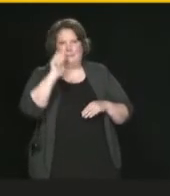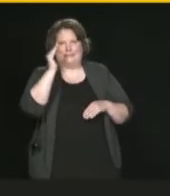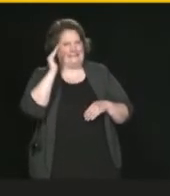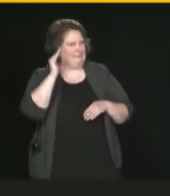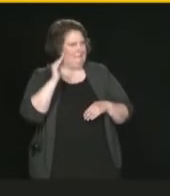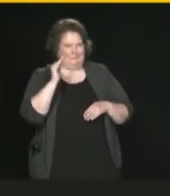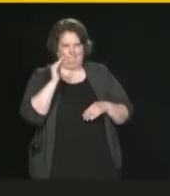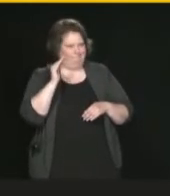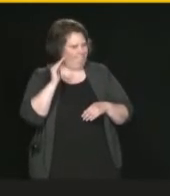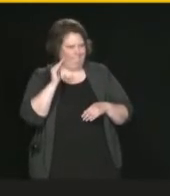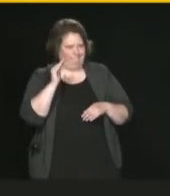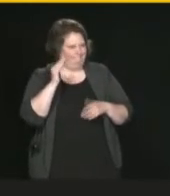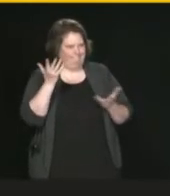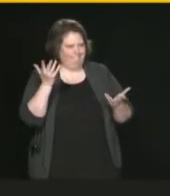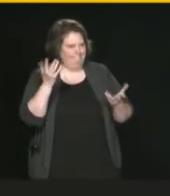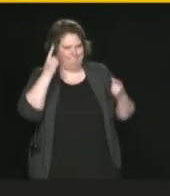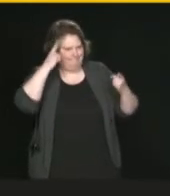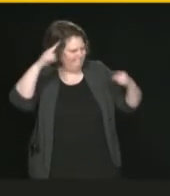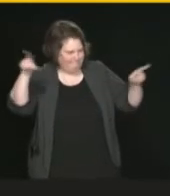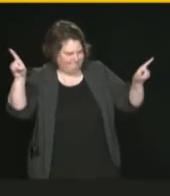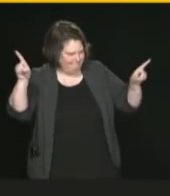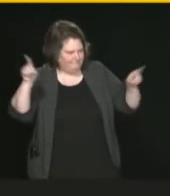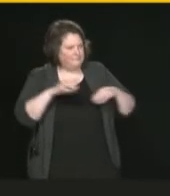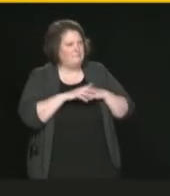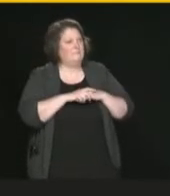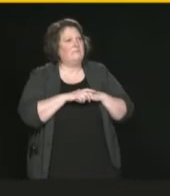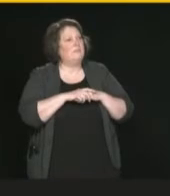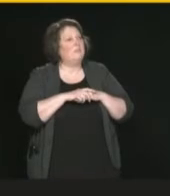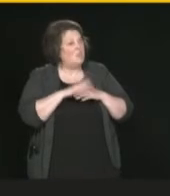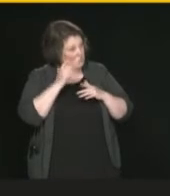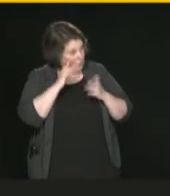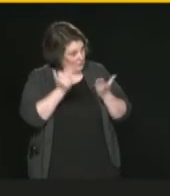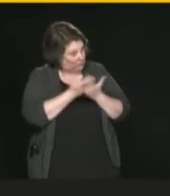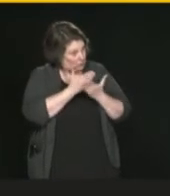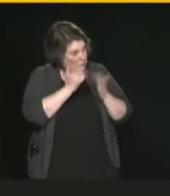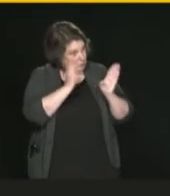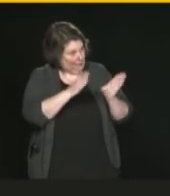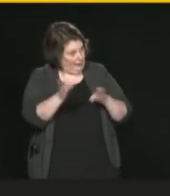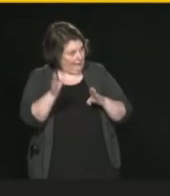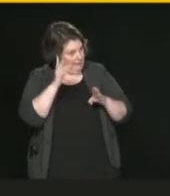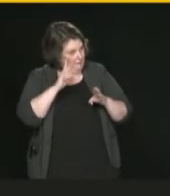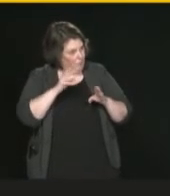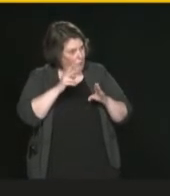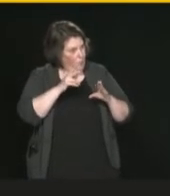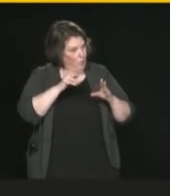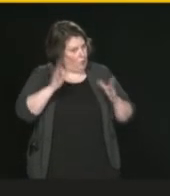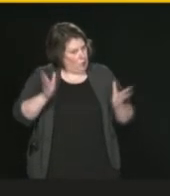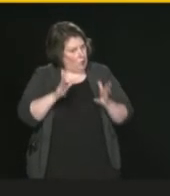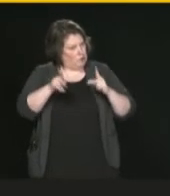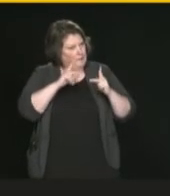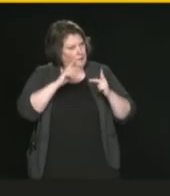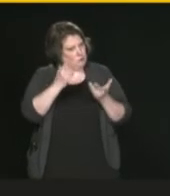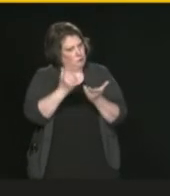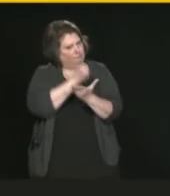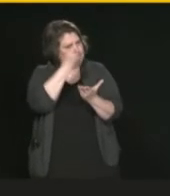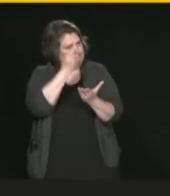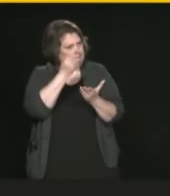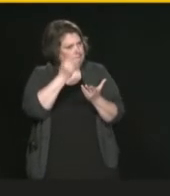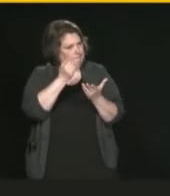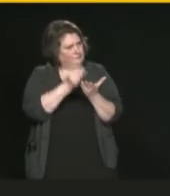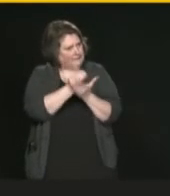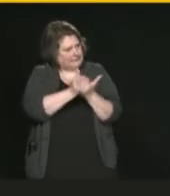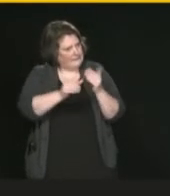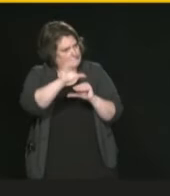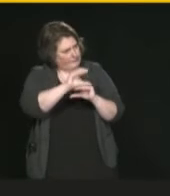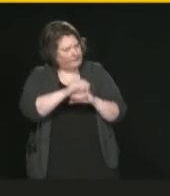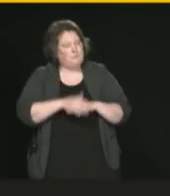in place, or what exactly will you do to encourage people to move to the wage subsidy? I just want to correct you, Lena. Right from